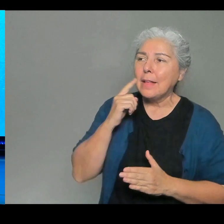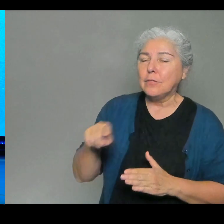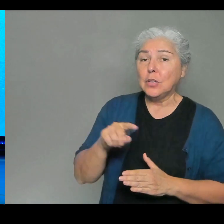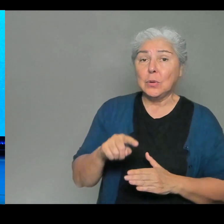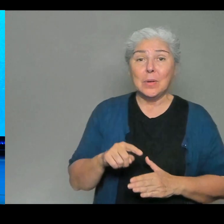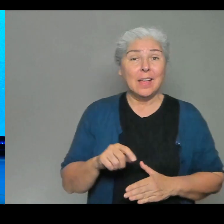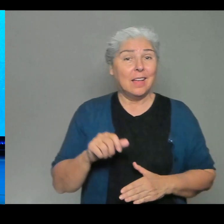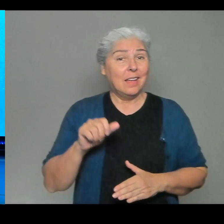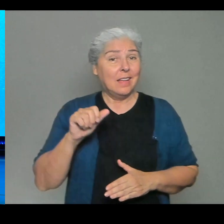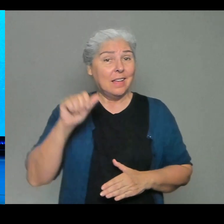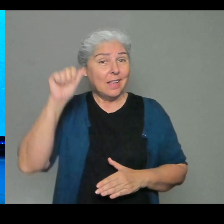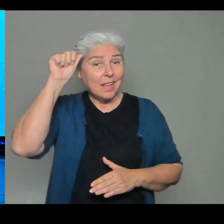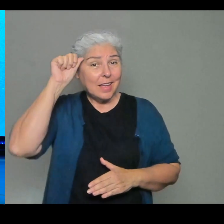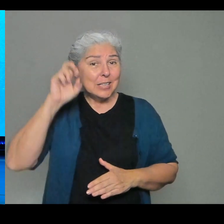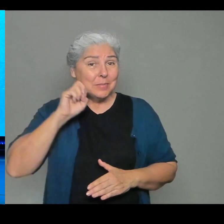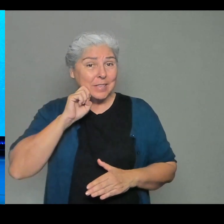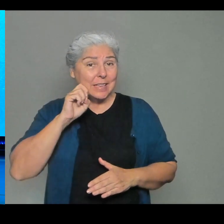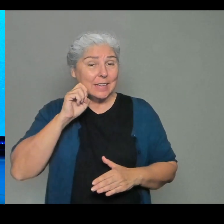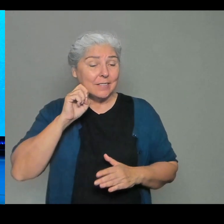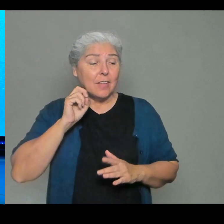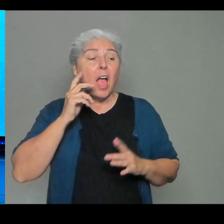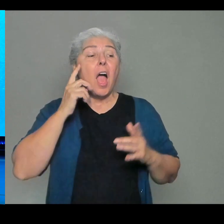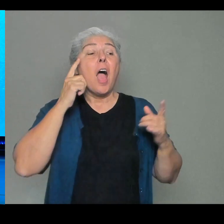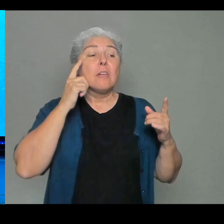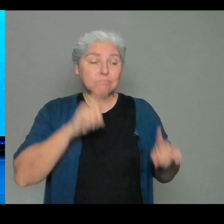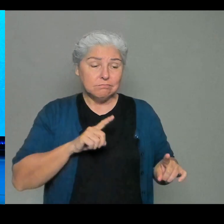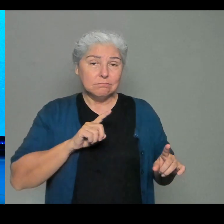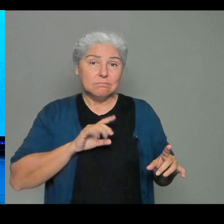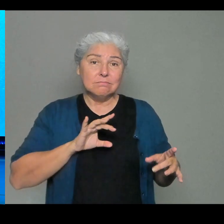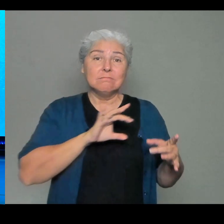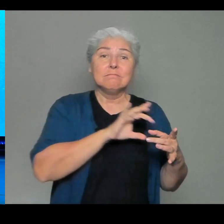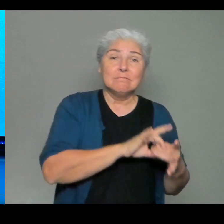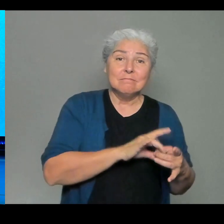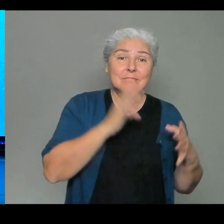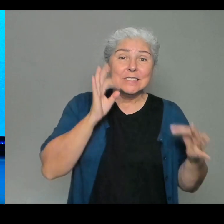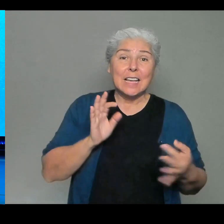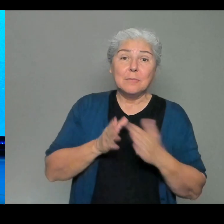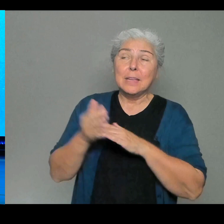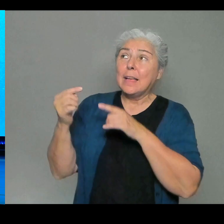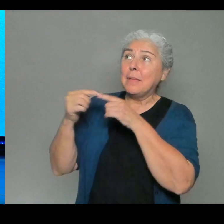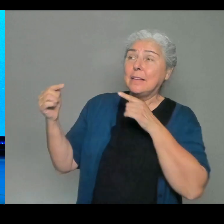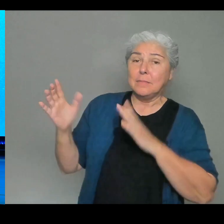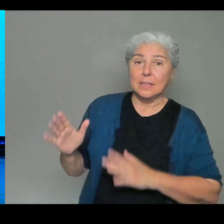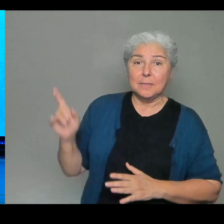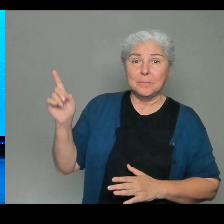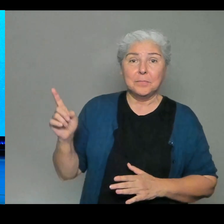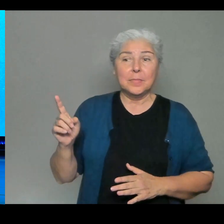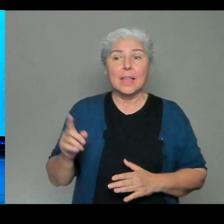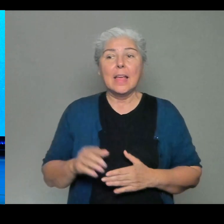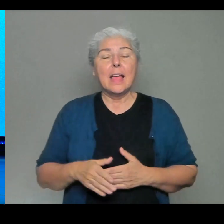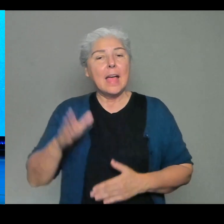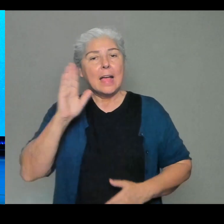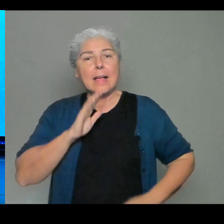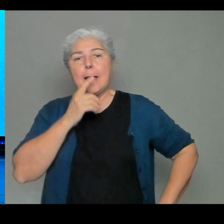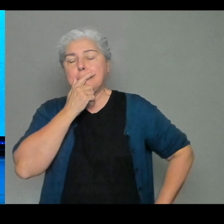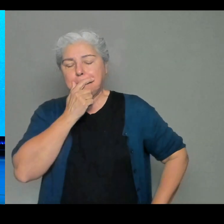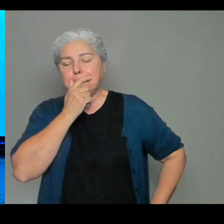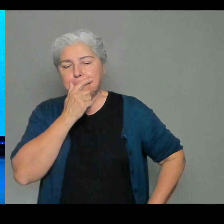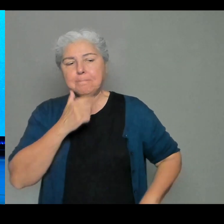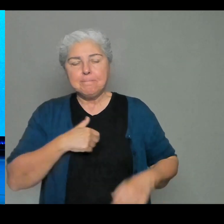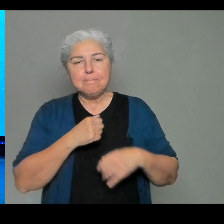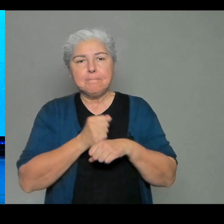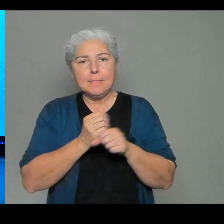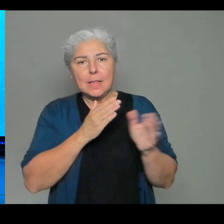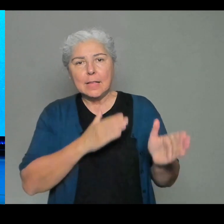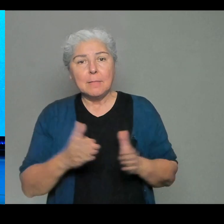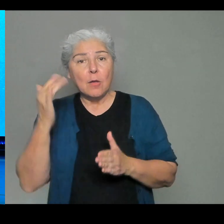to choose to be God's enemy and Satan's friend. And then God said, now I'm going to put together a plan that's going to be written